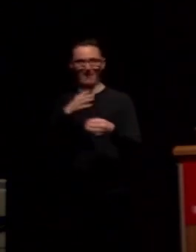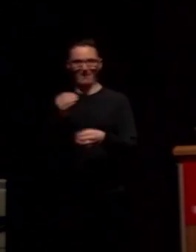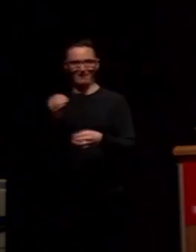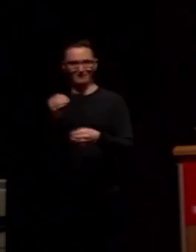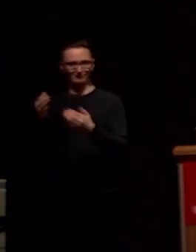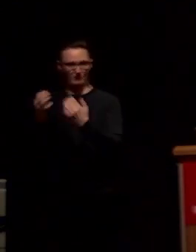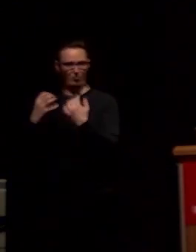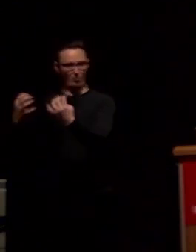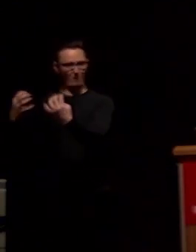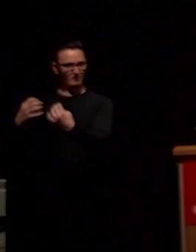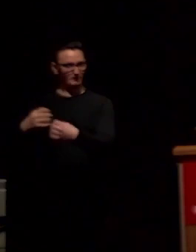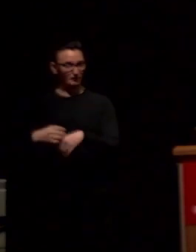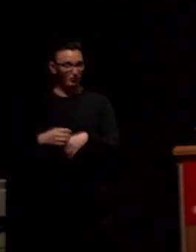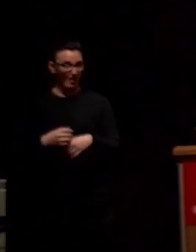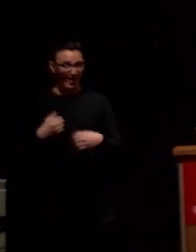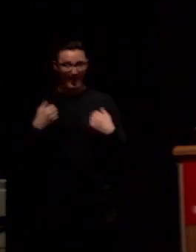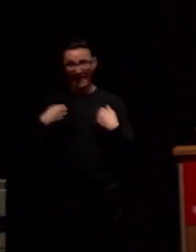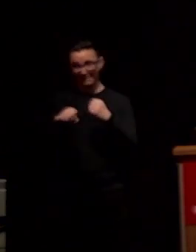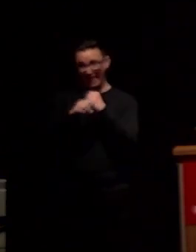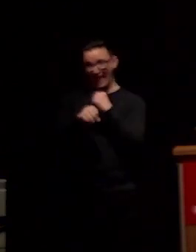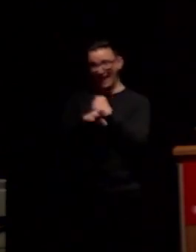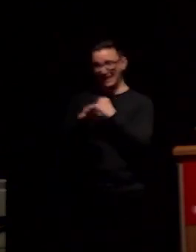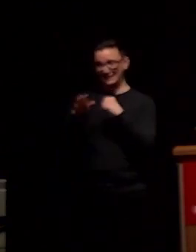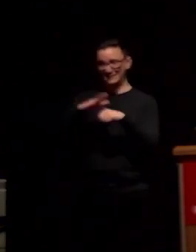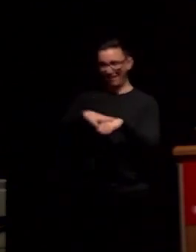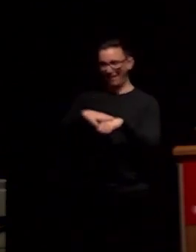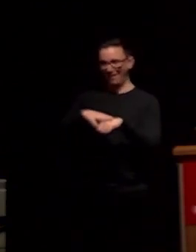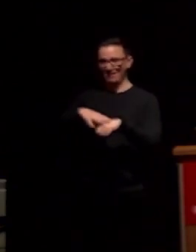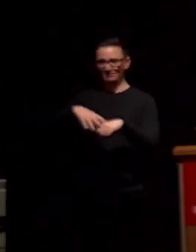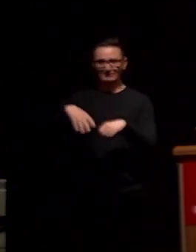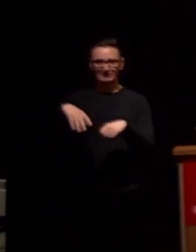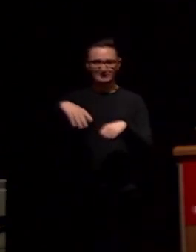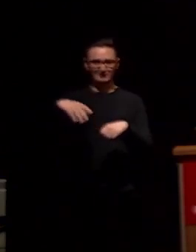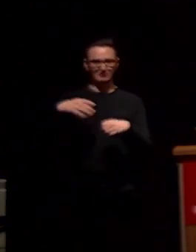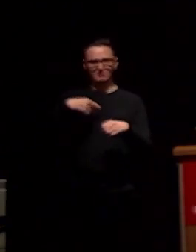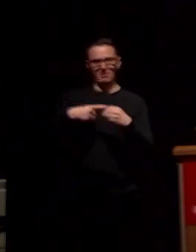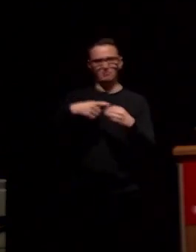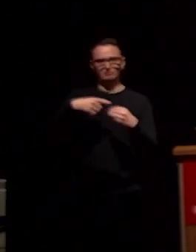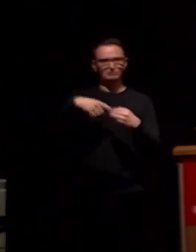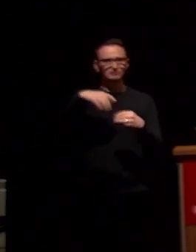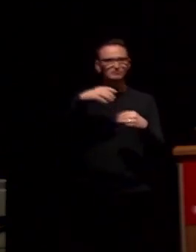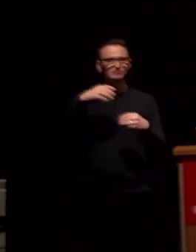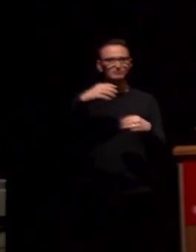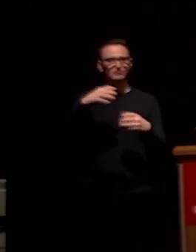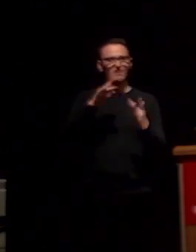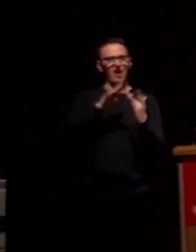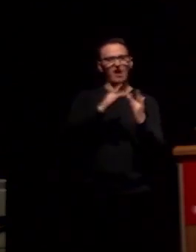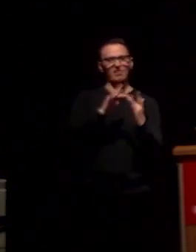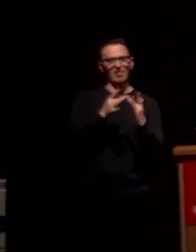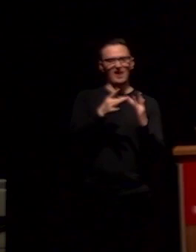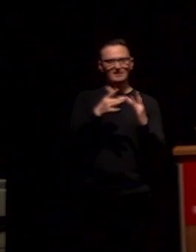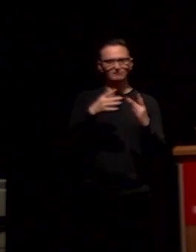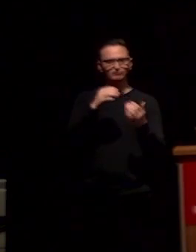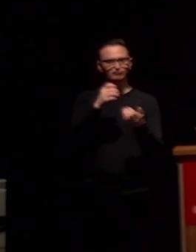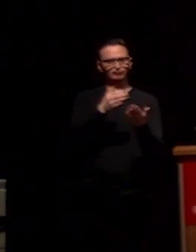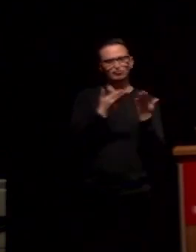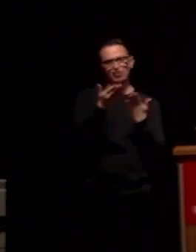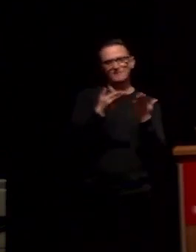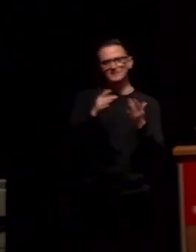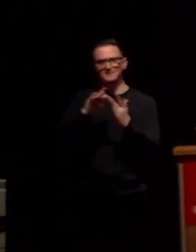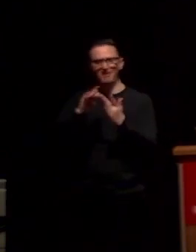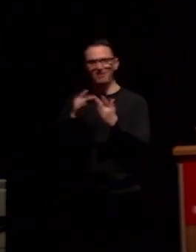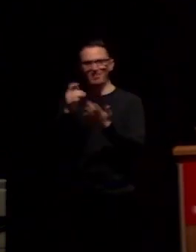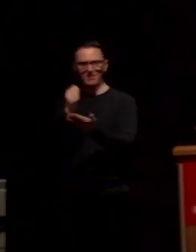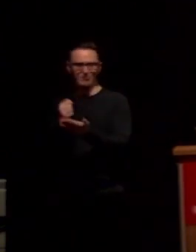seemingly on every podcast, for virtual mental health care apps, virtual mental health services that you can choose, and you can work with